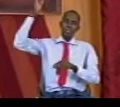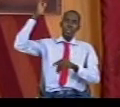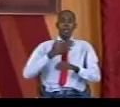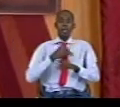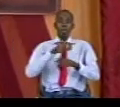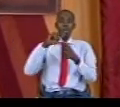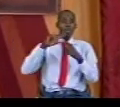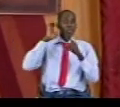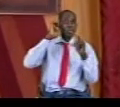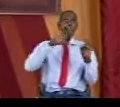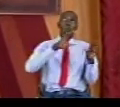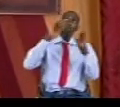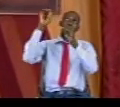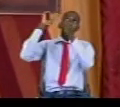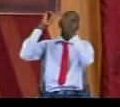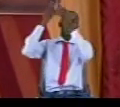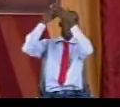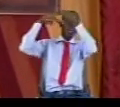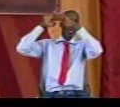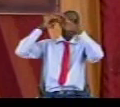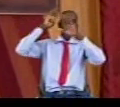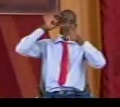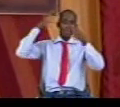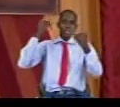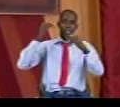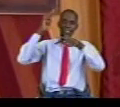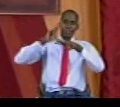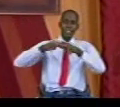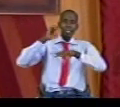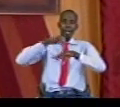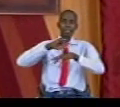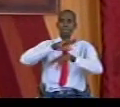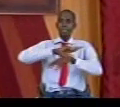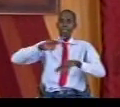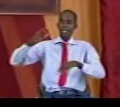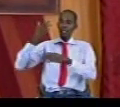he sat on the right hand of majesty